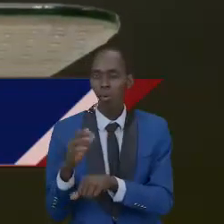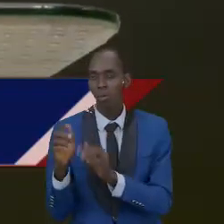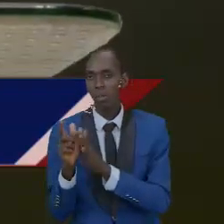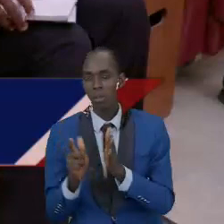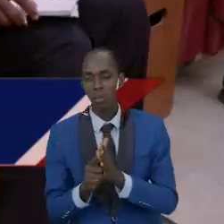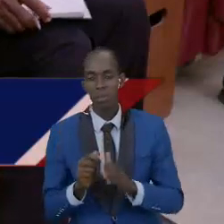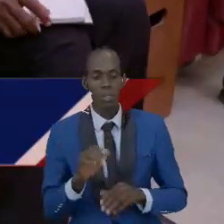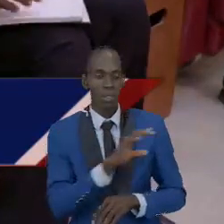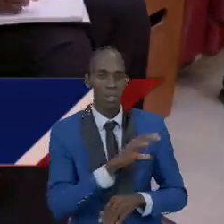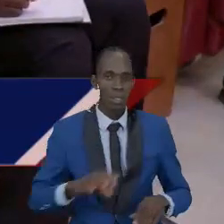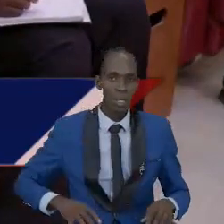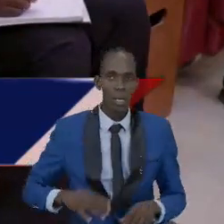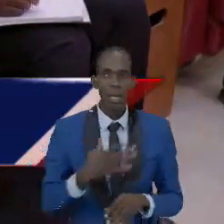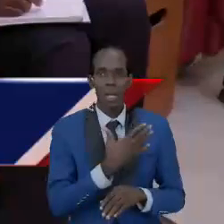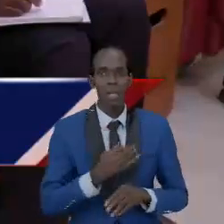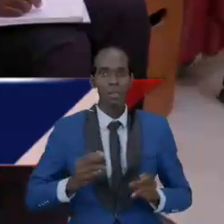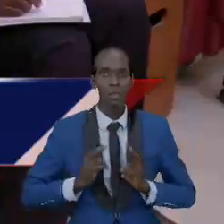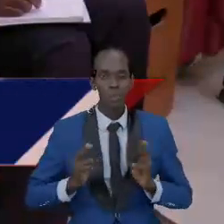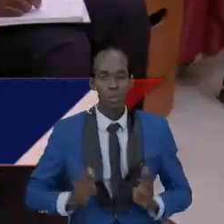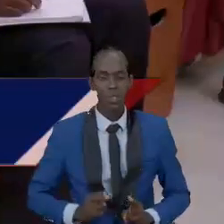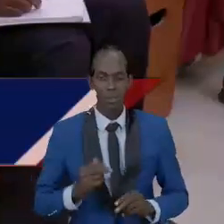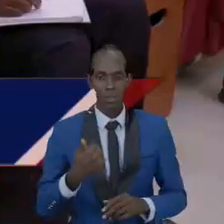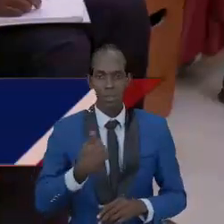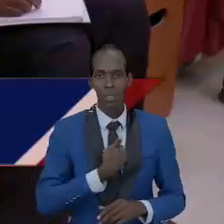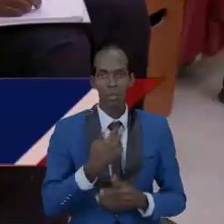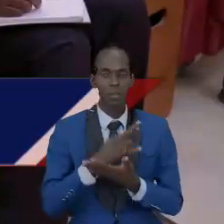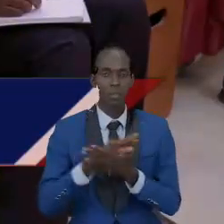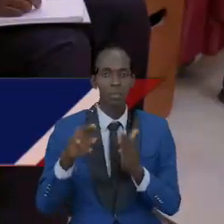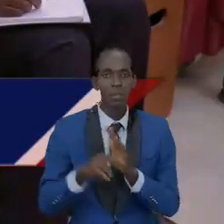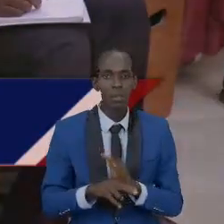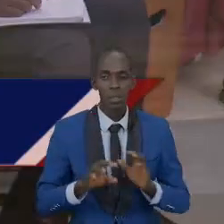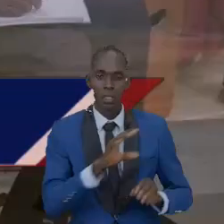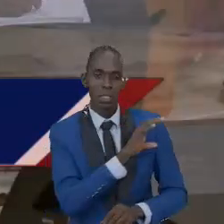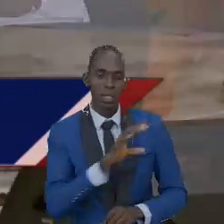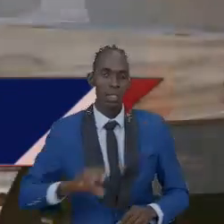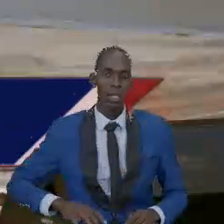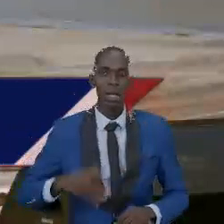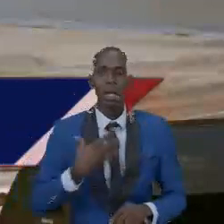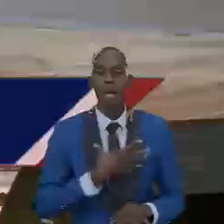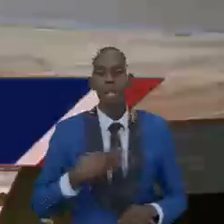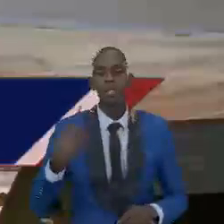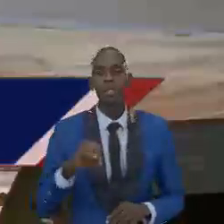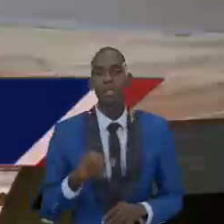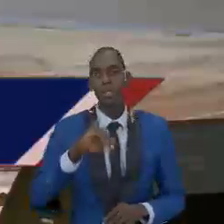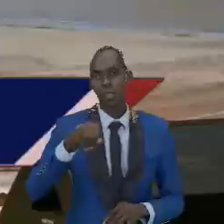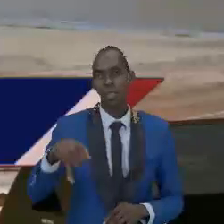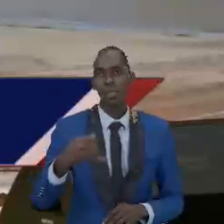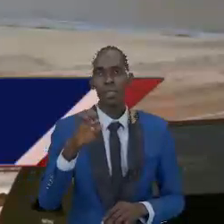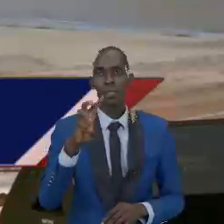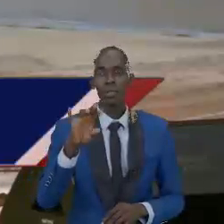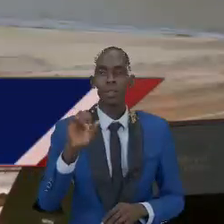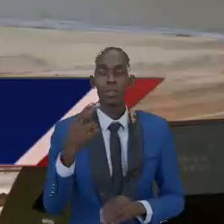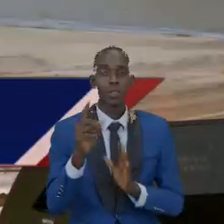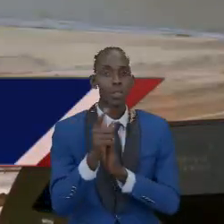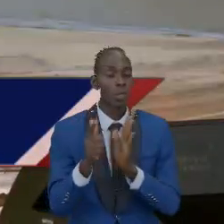endeavor, Christ and self-righteousness, Christ and the Jewish law. No, Christ